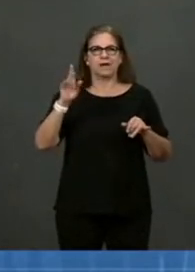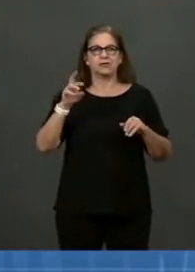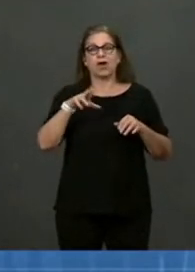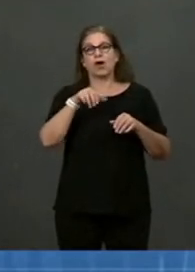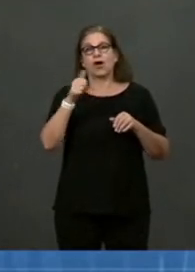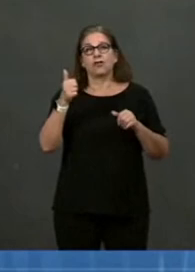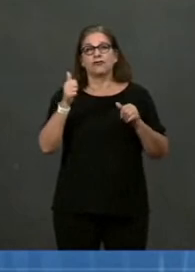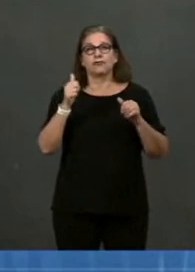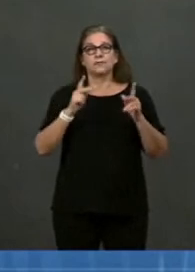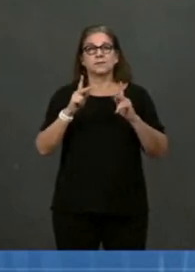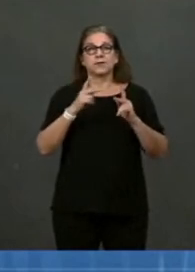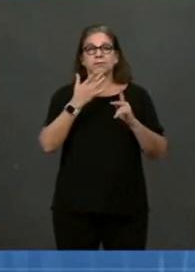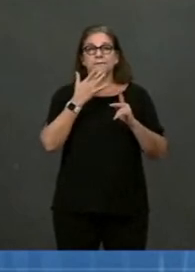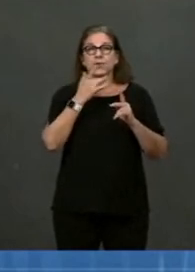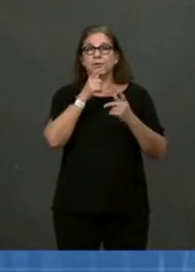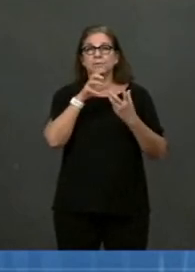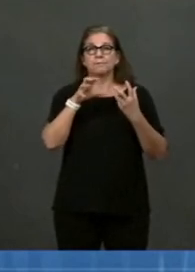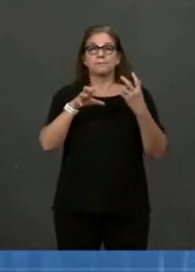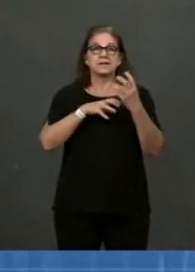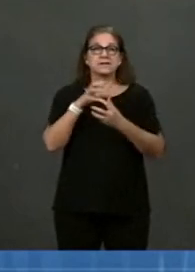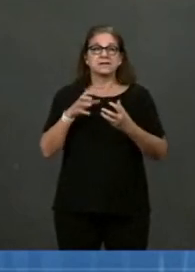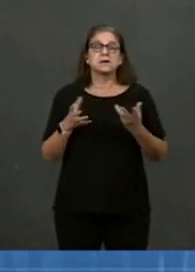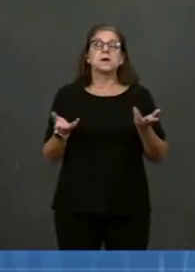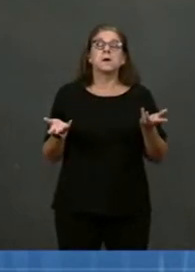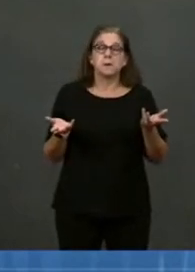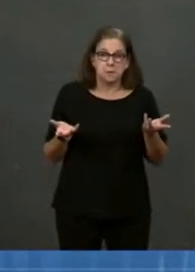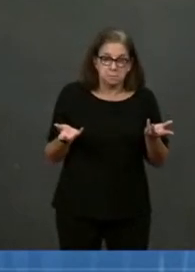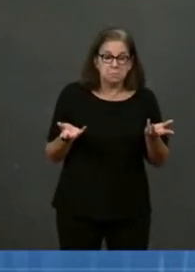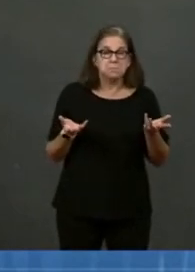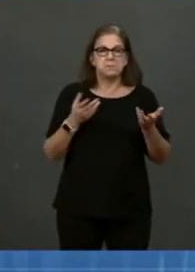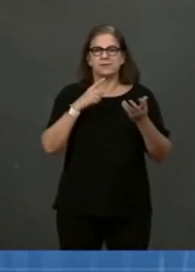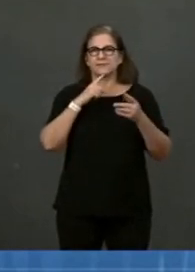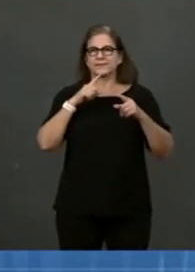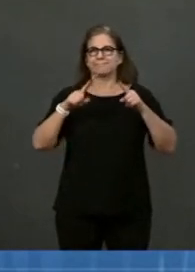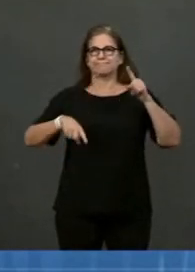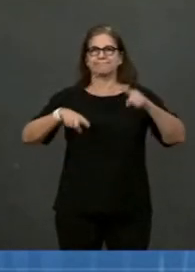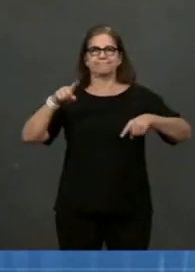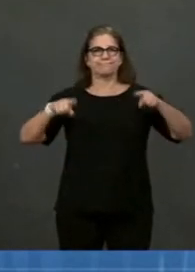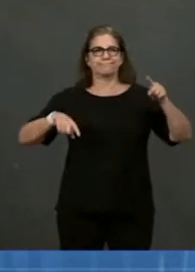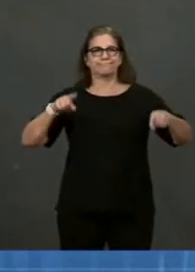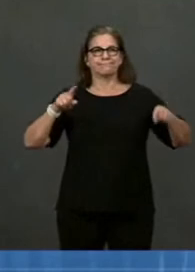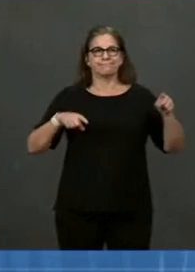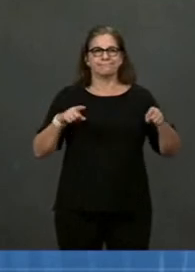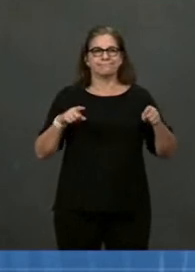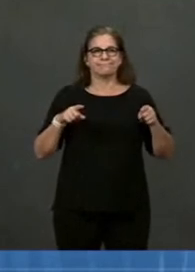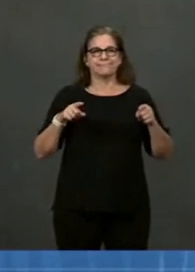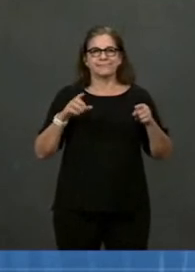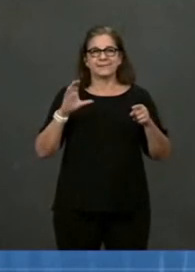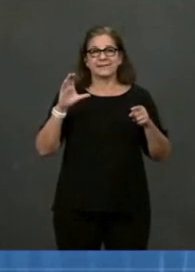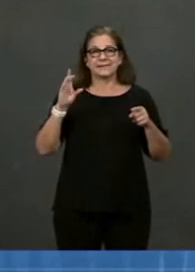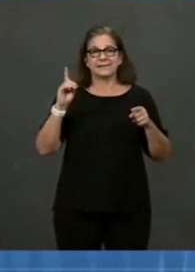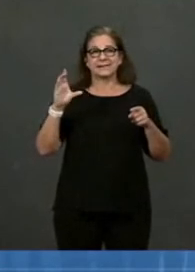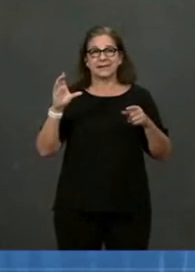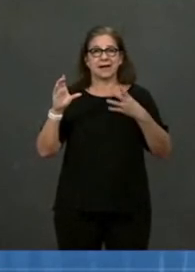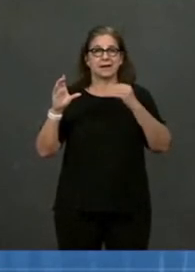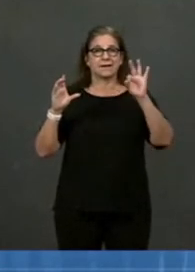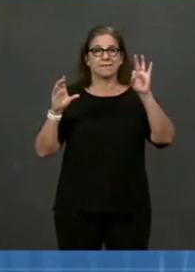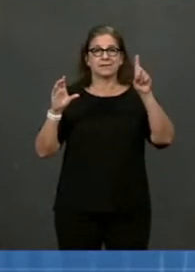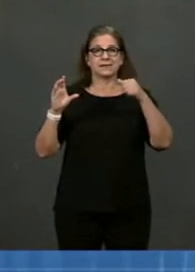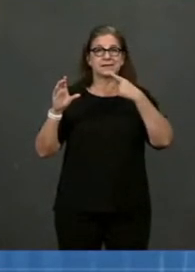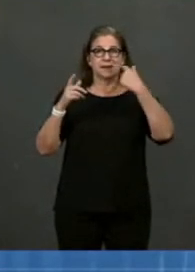another vaccine over the one that they received, and the current CDC recommendations now make that possible. Next